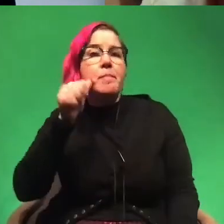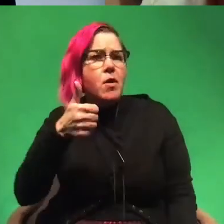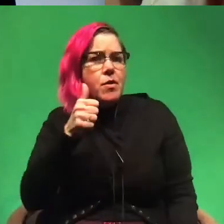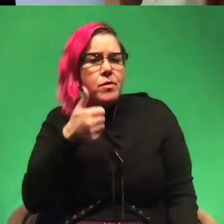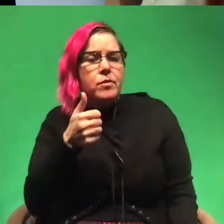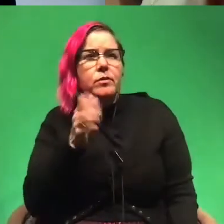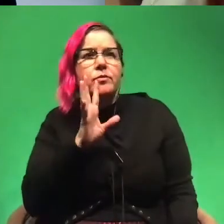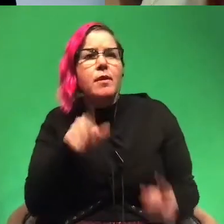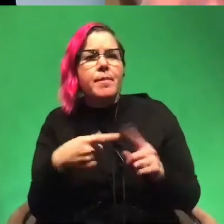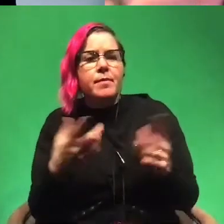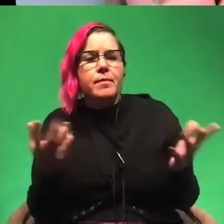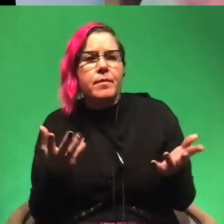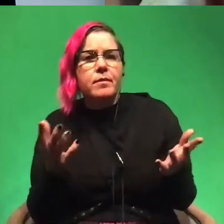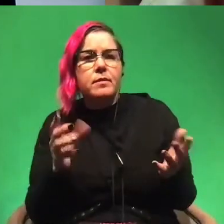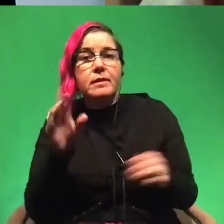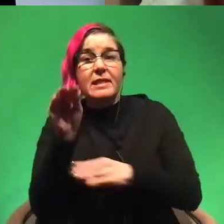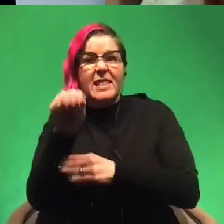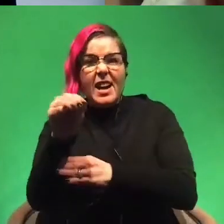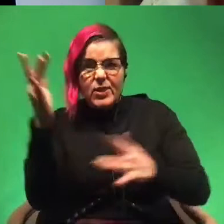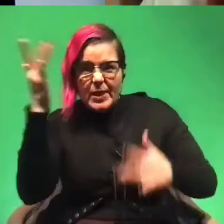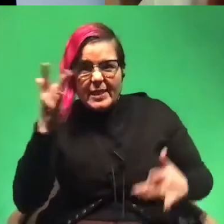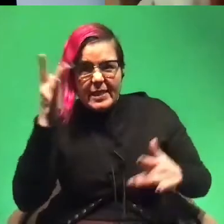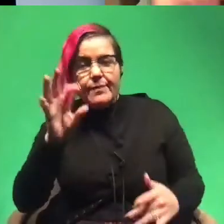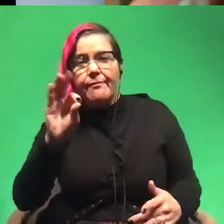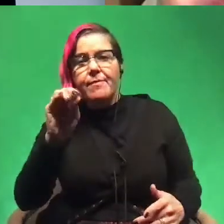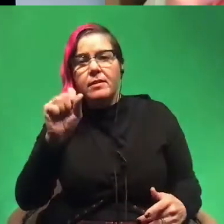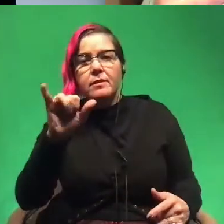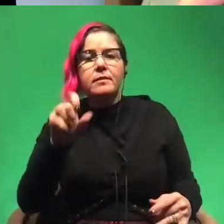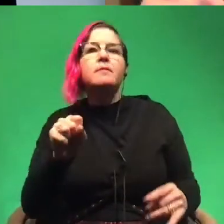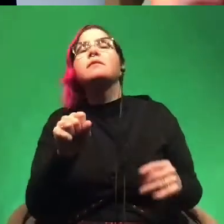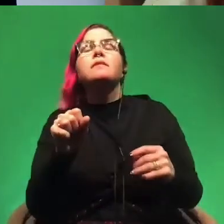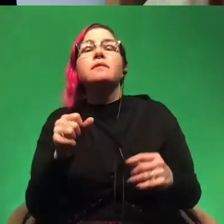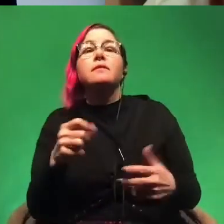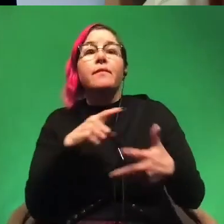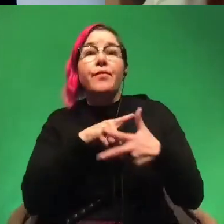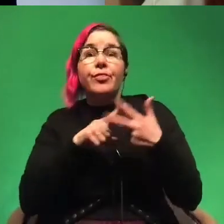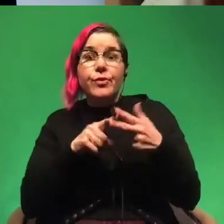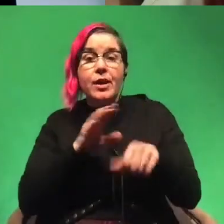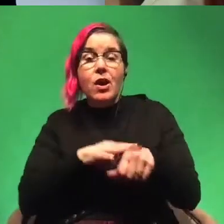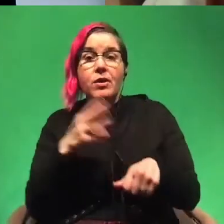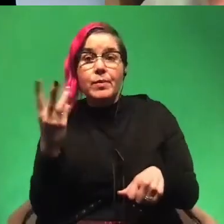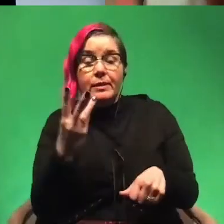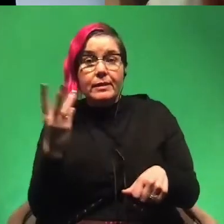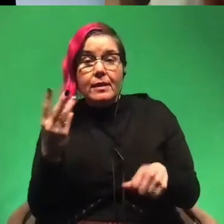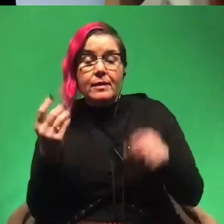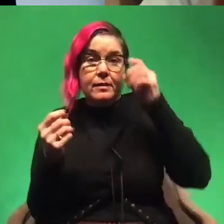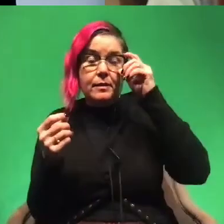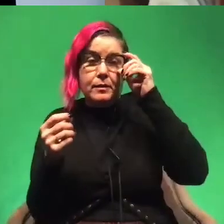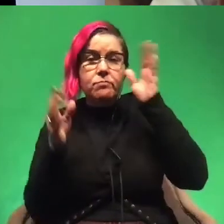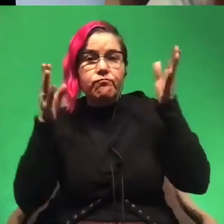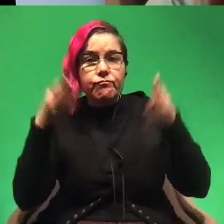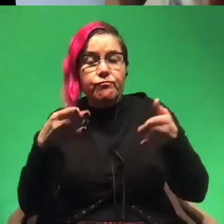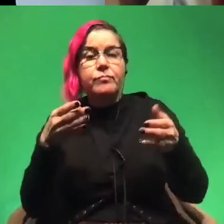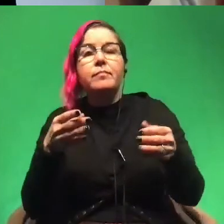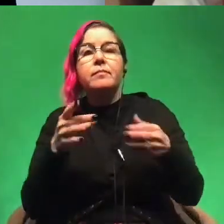we're talking about dinosaur diseases, fossils. We've got three on Wednesday, all centered around the lead